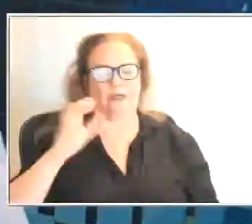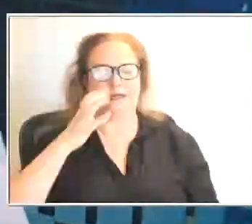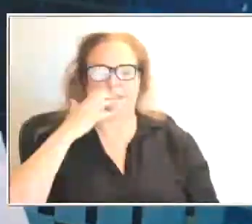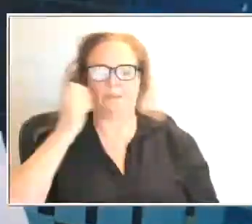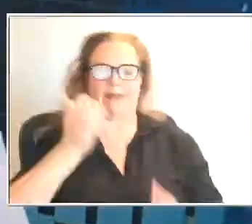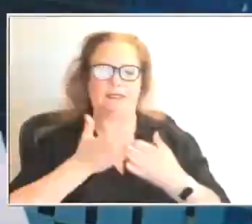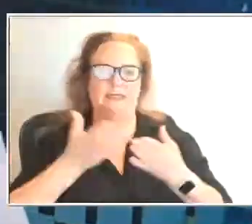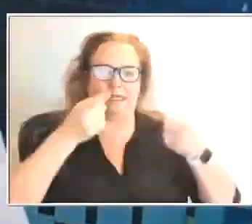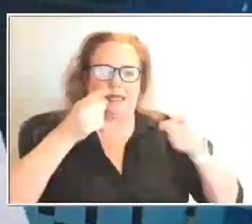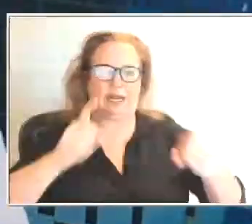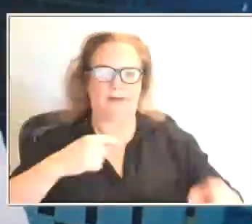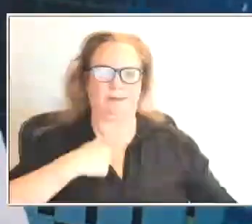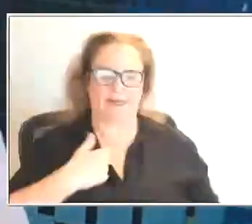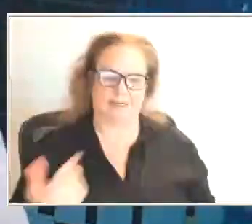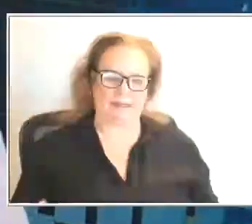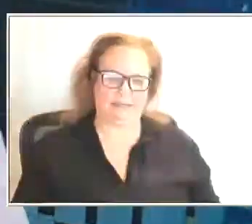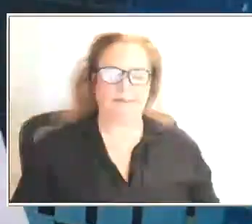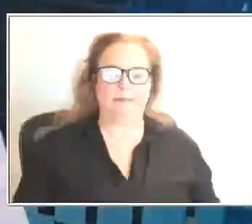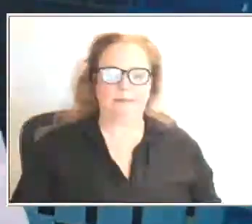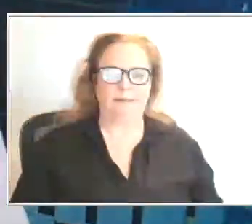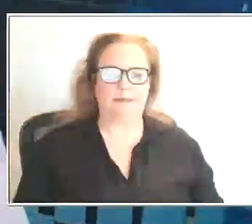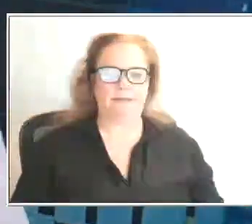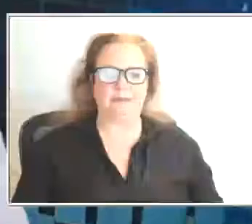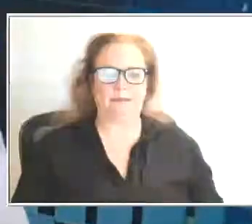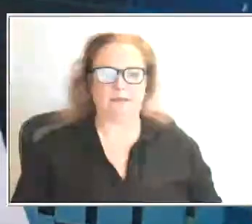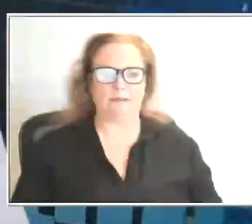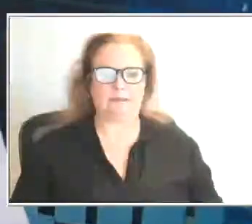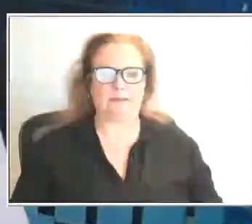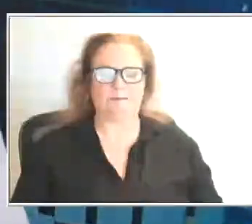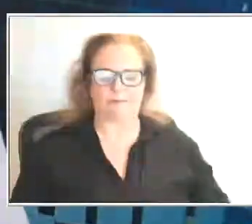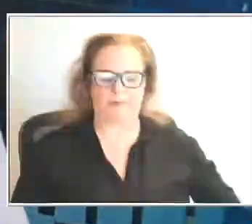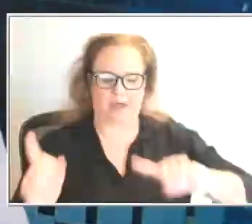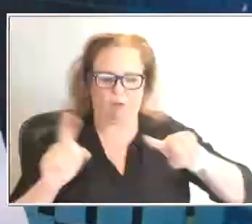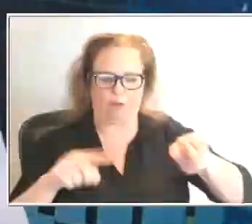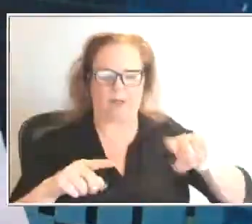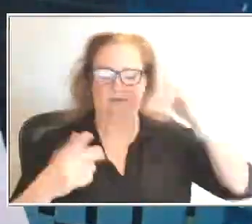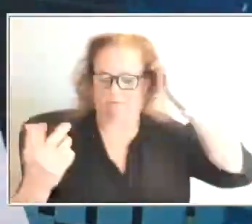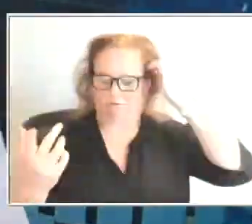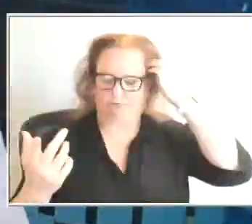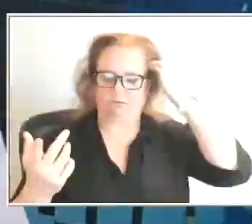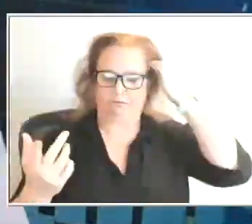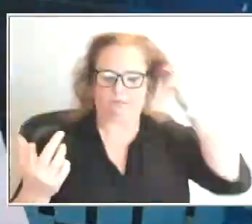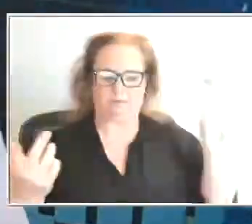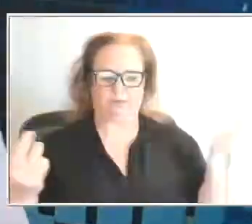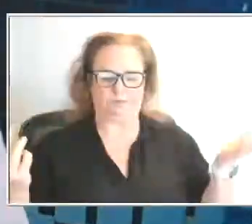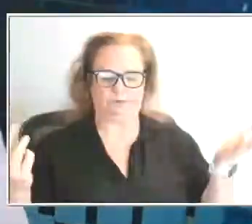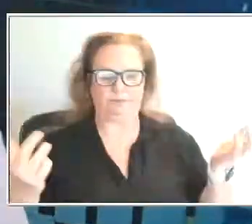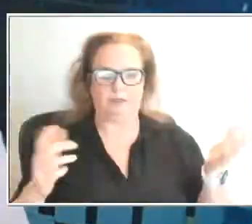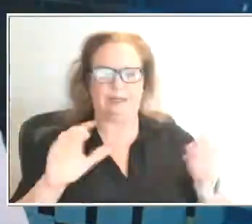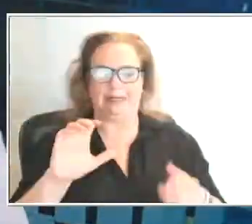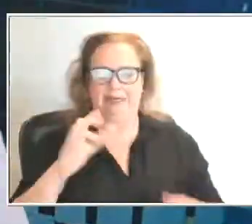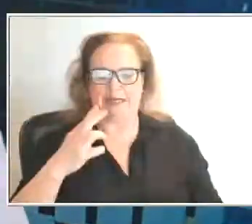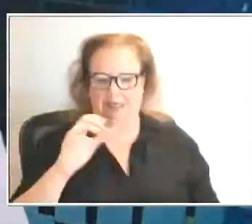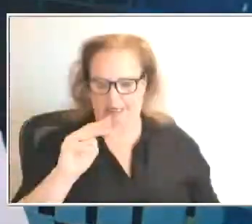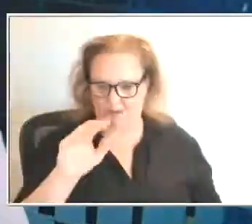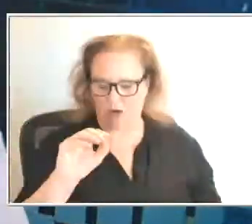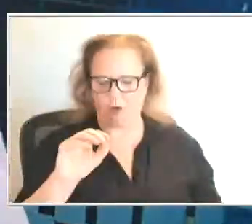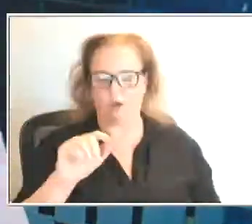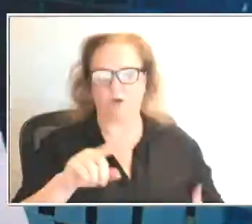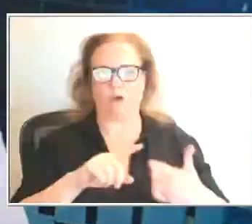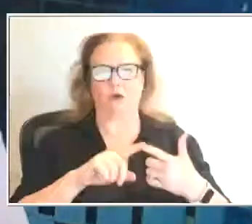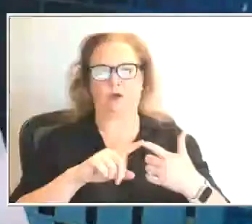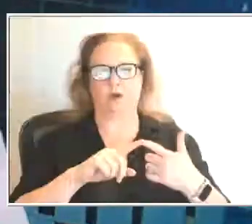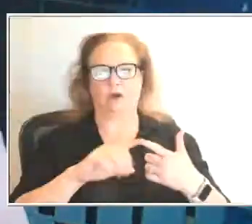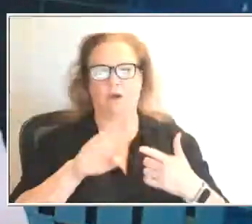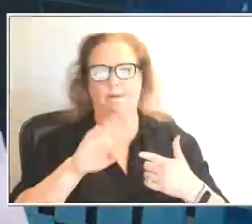to me. I went over there and I had chemotherapy, then I had my bladder